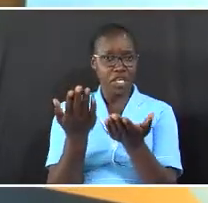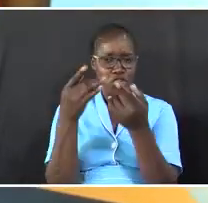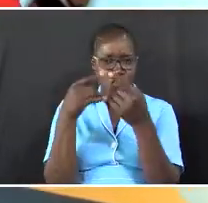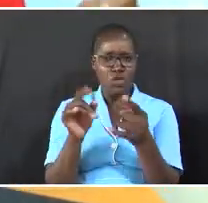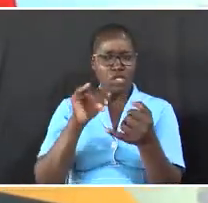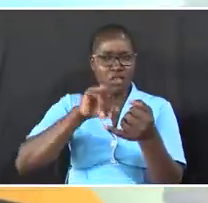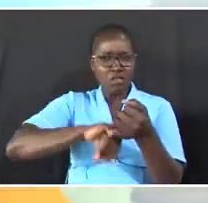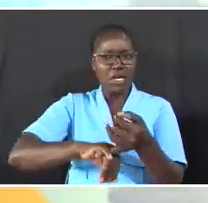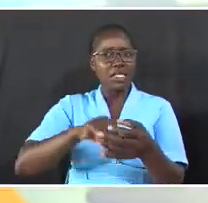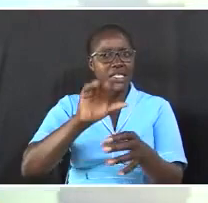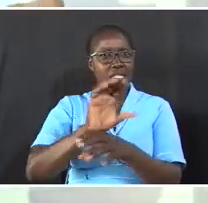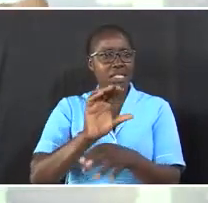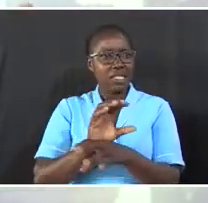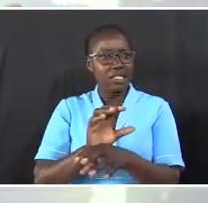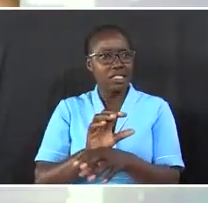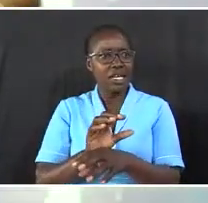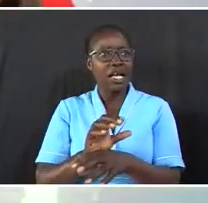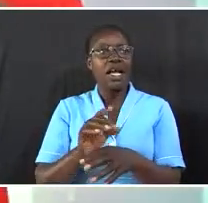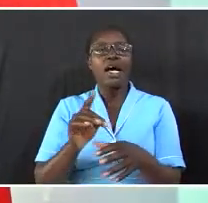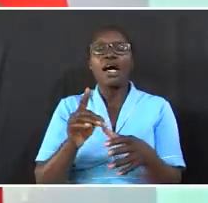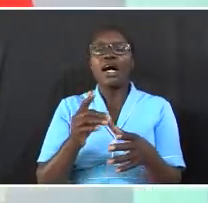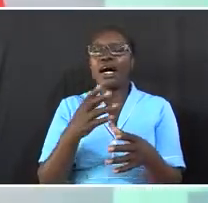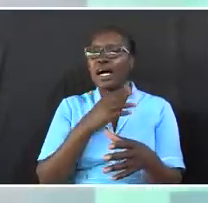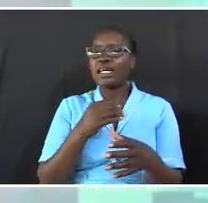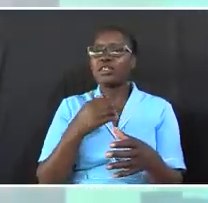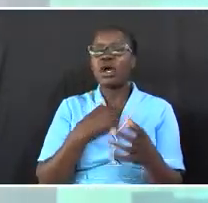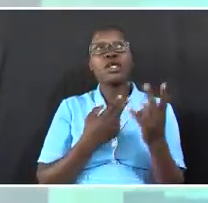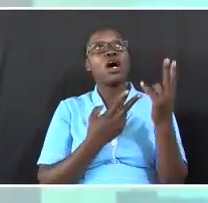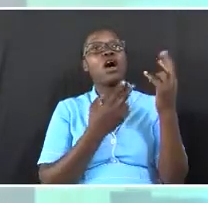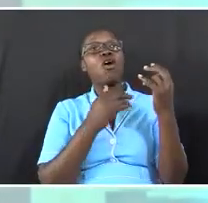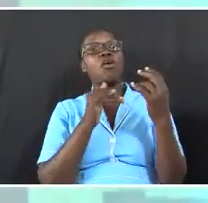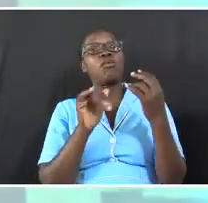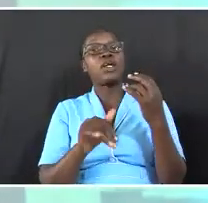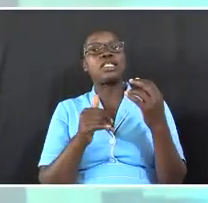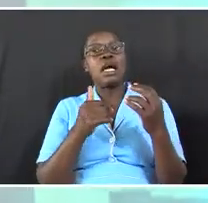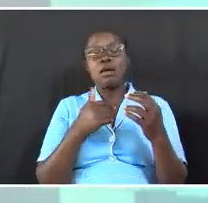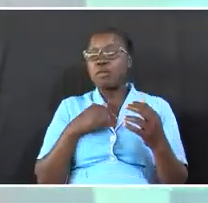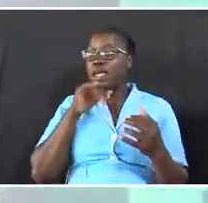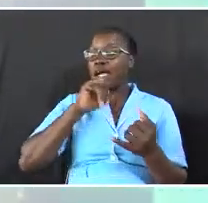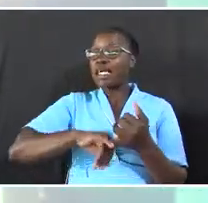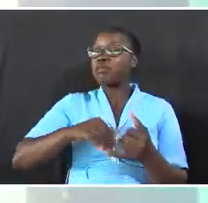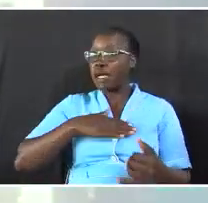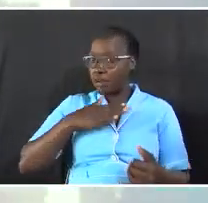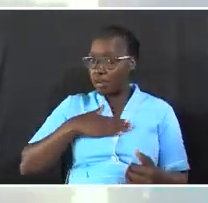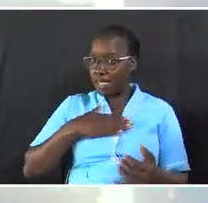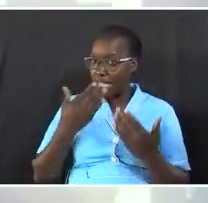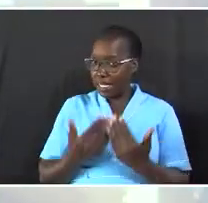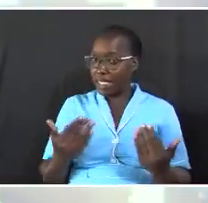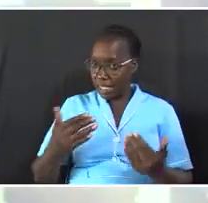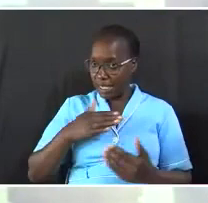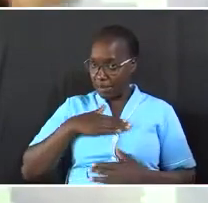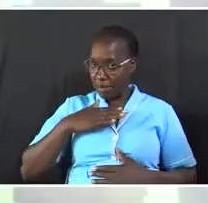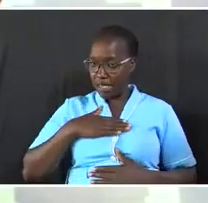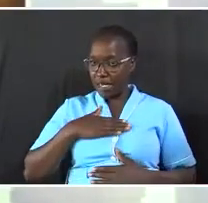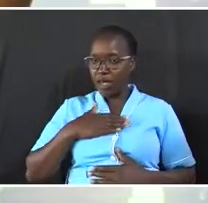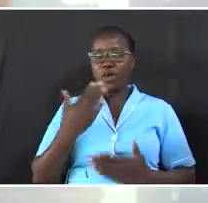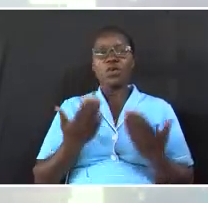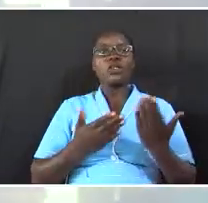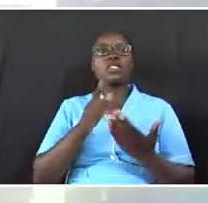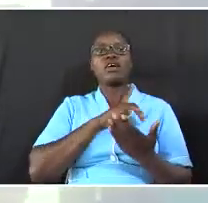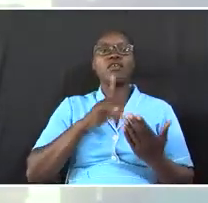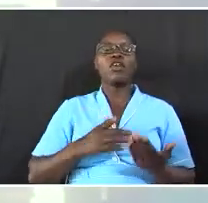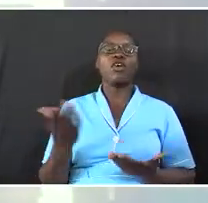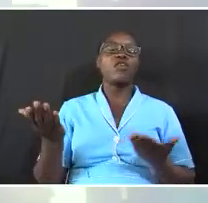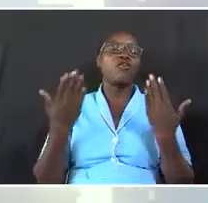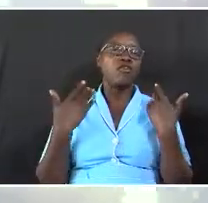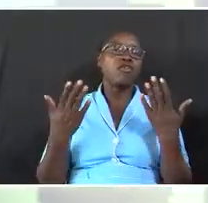yourself married in church and you had a hope that me and my husband and my children, we will serve the Lord